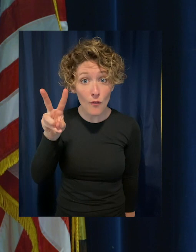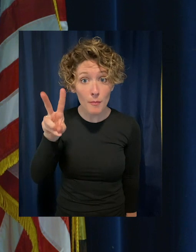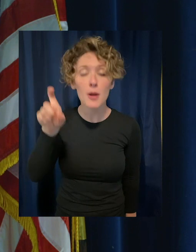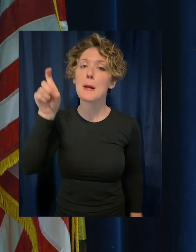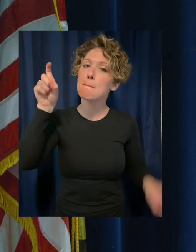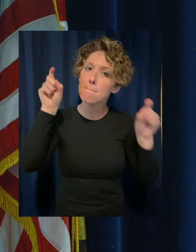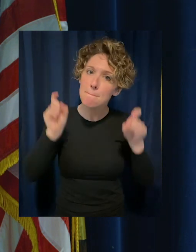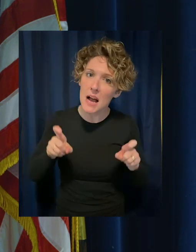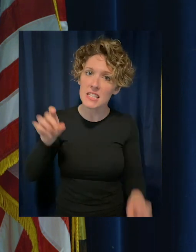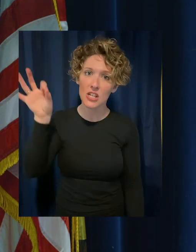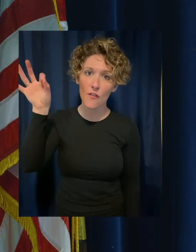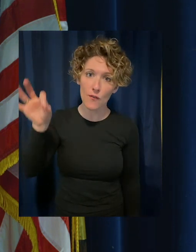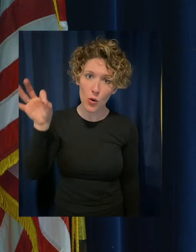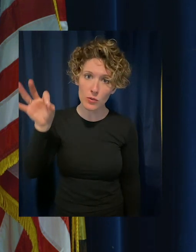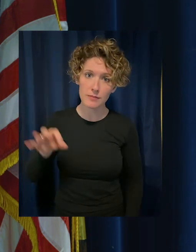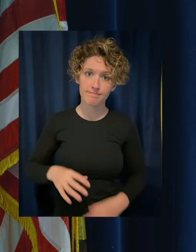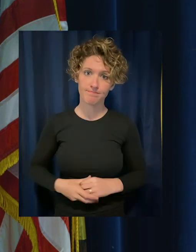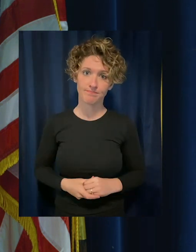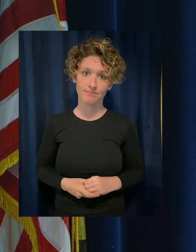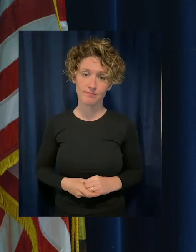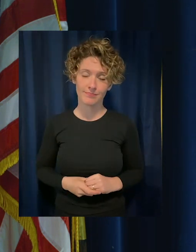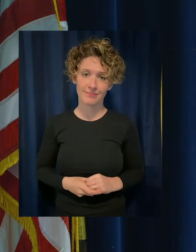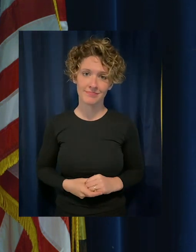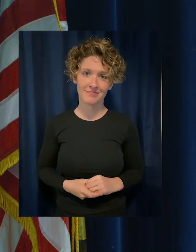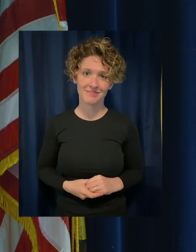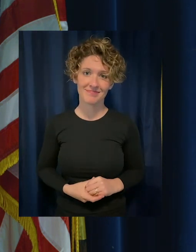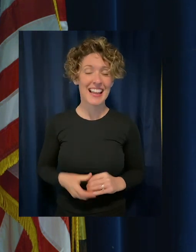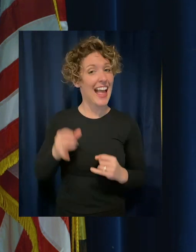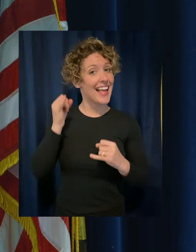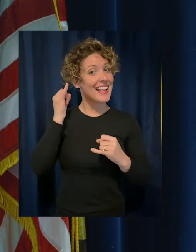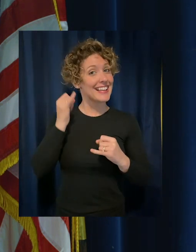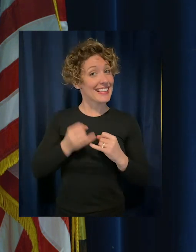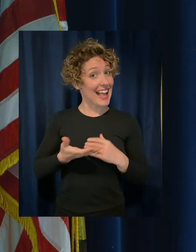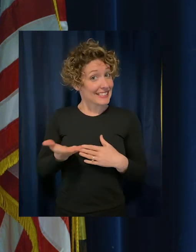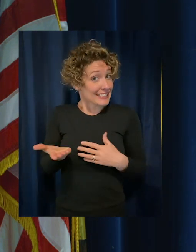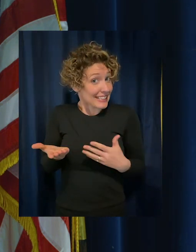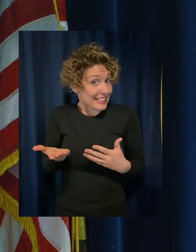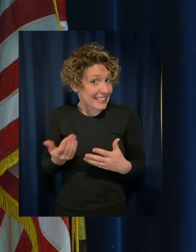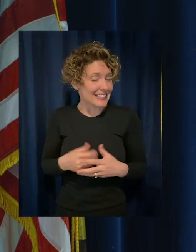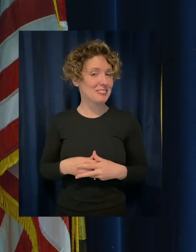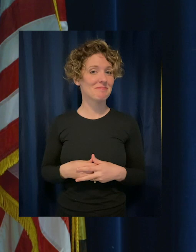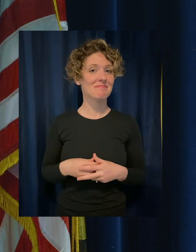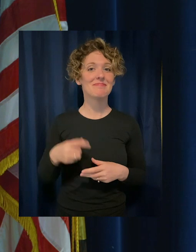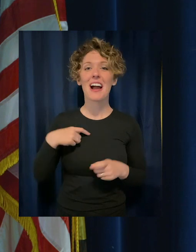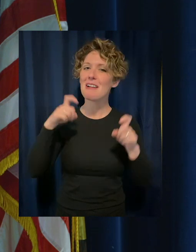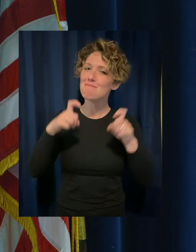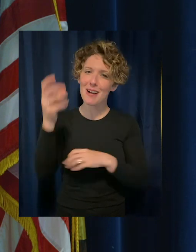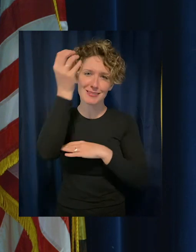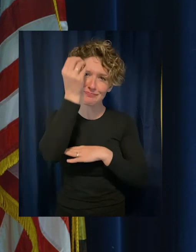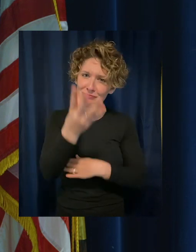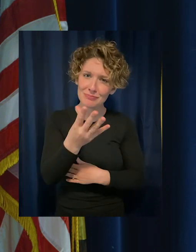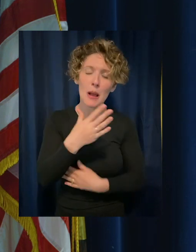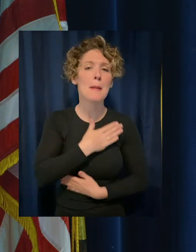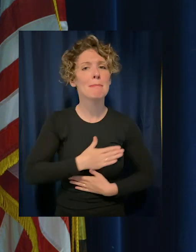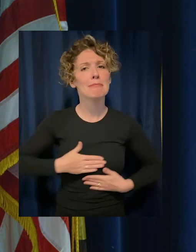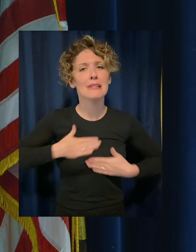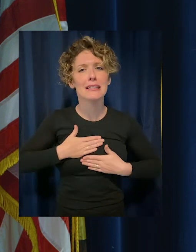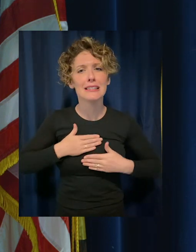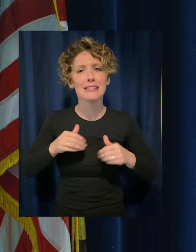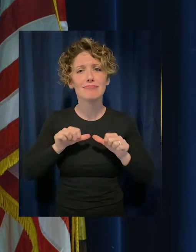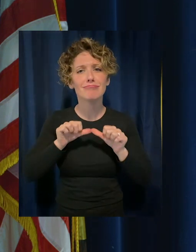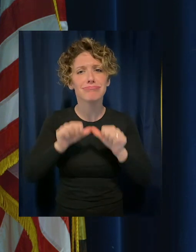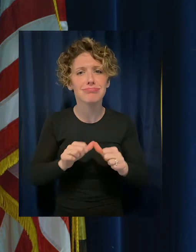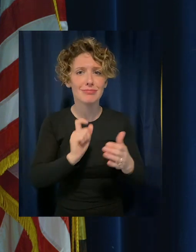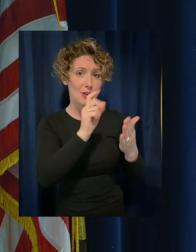And I wouldn't be me if I didn't tell you to read and write every day of your lives. I wish I had called you all at the beginning